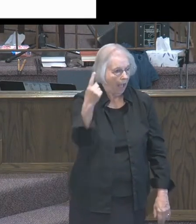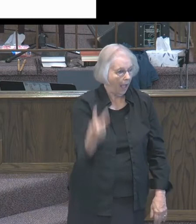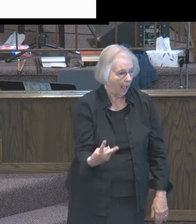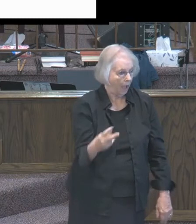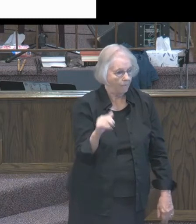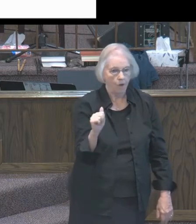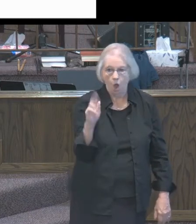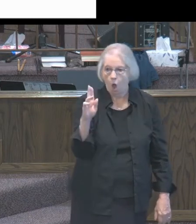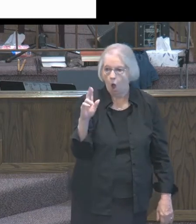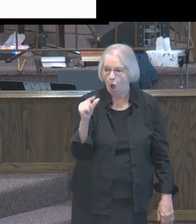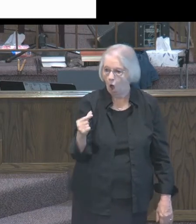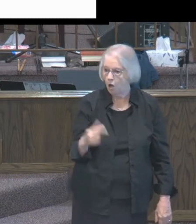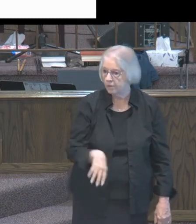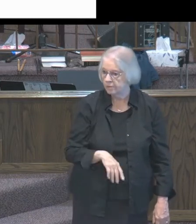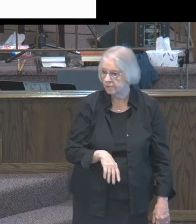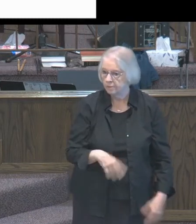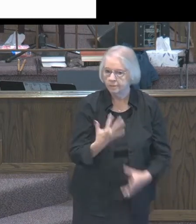The Olympics are now over.